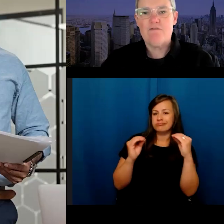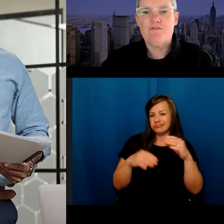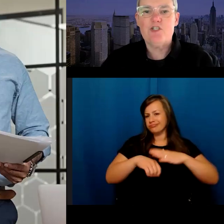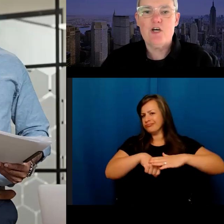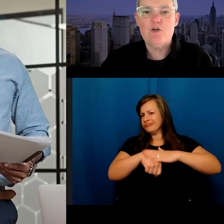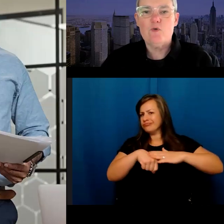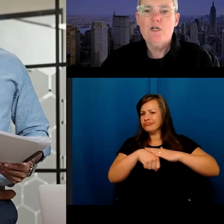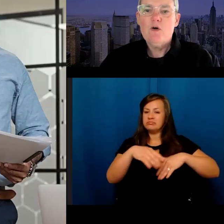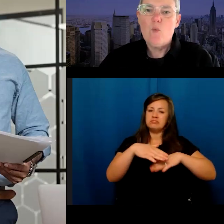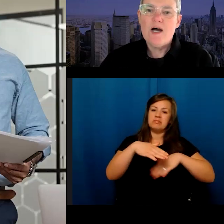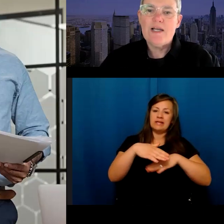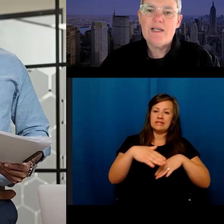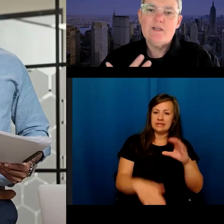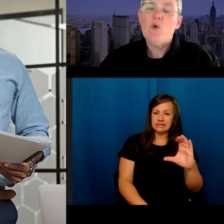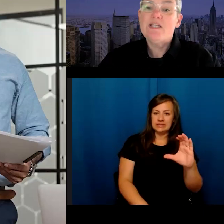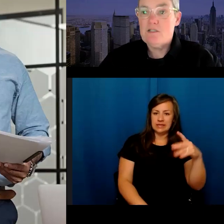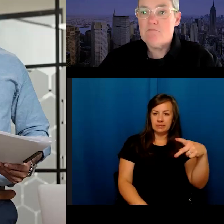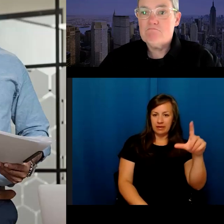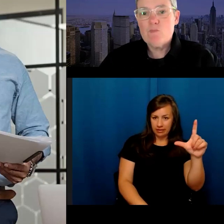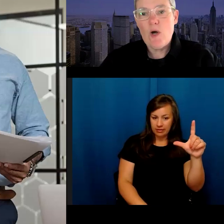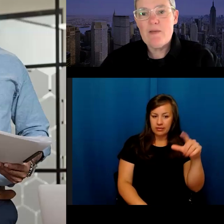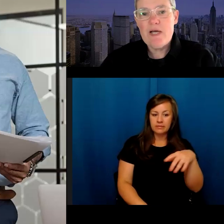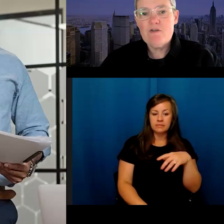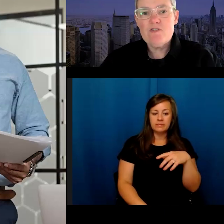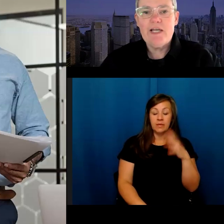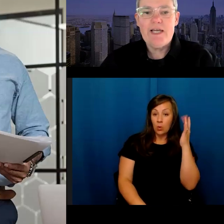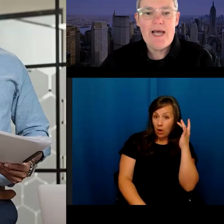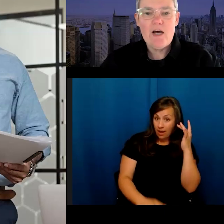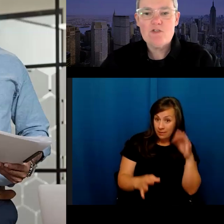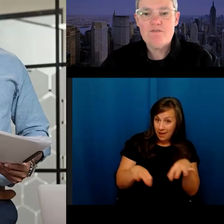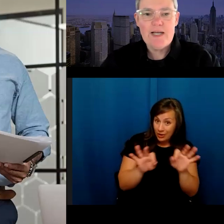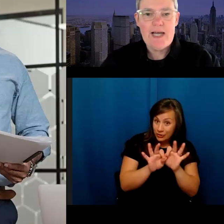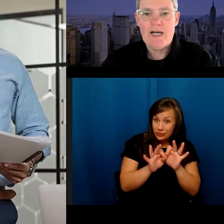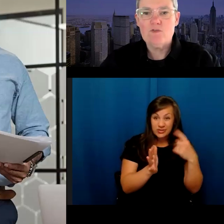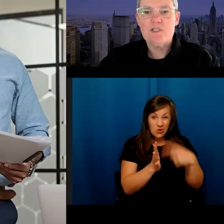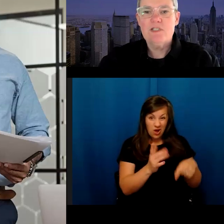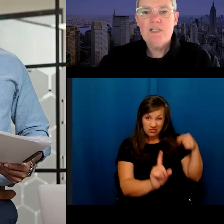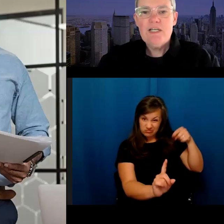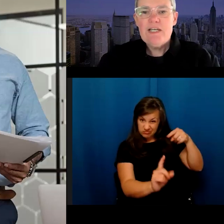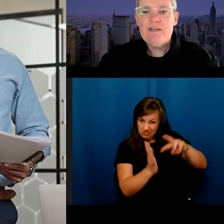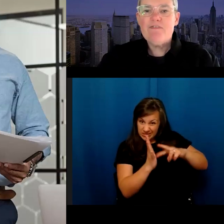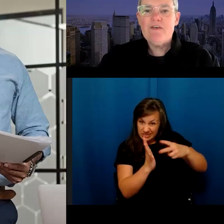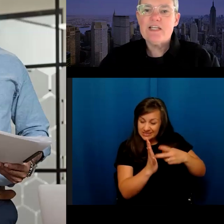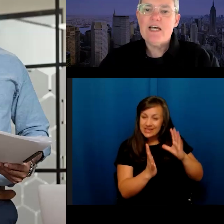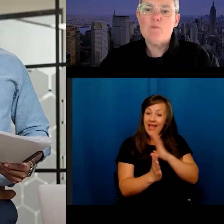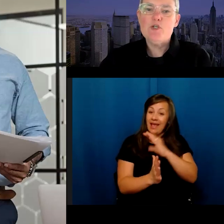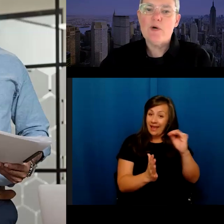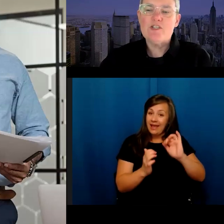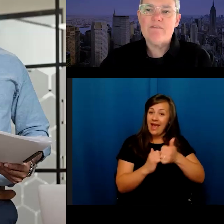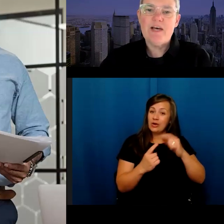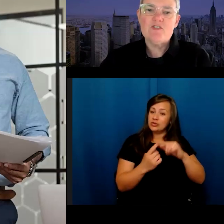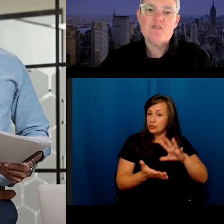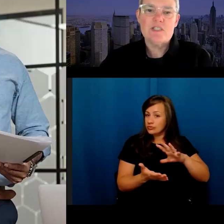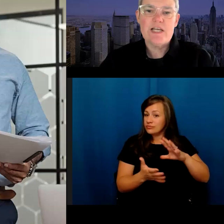just enough to know what it is, why it matters, and how to find out if it could help